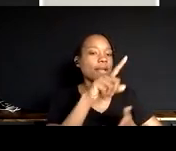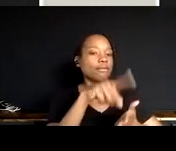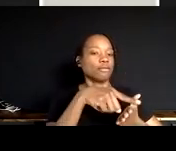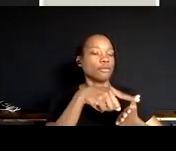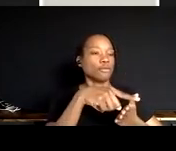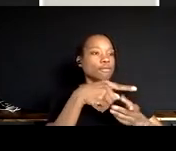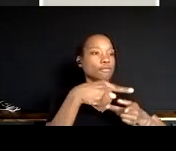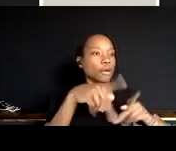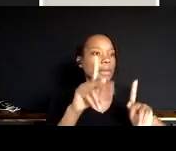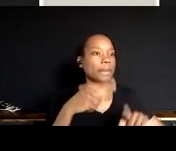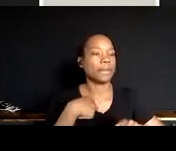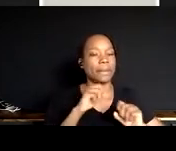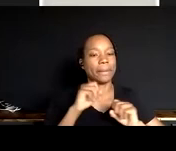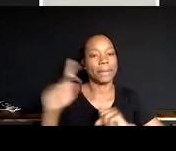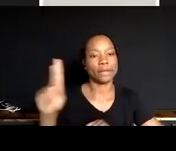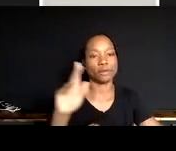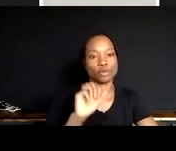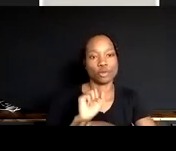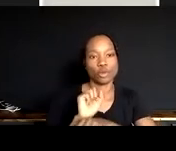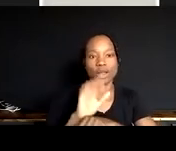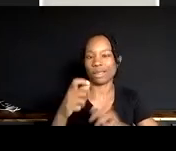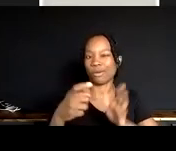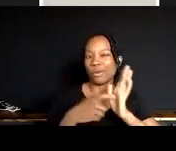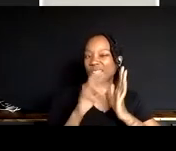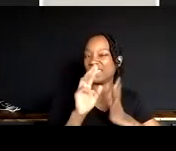So that took about 6 to 8 weeks to do.